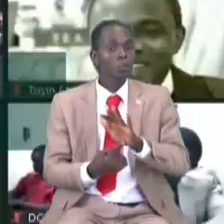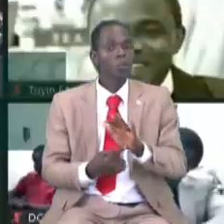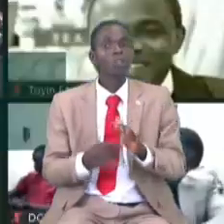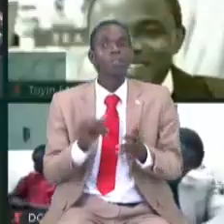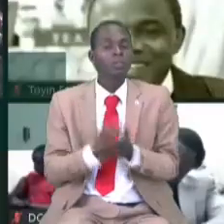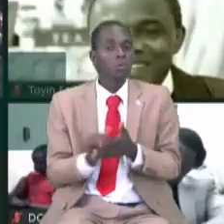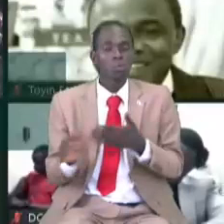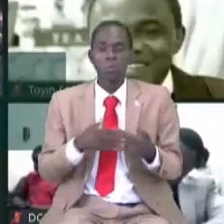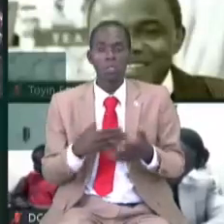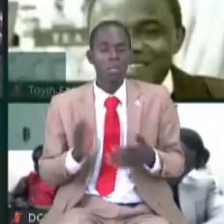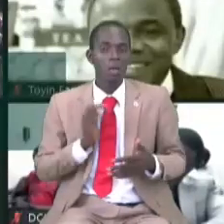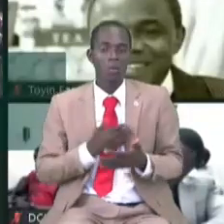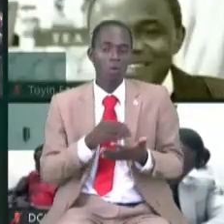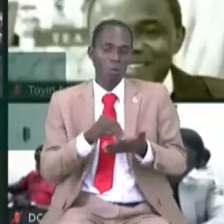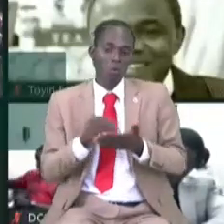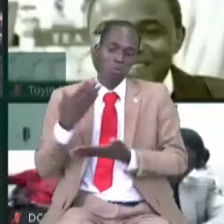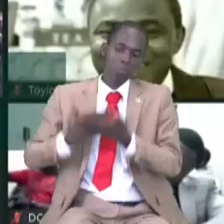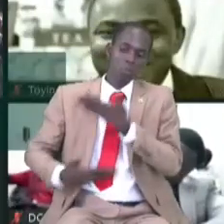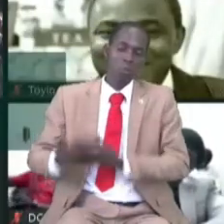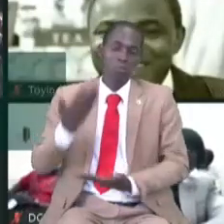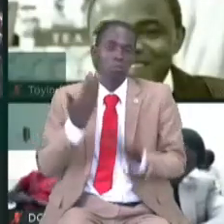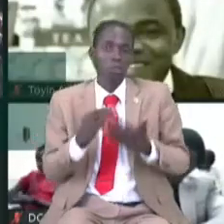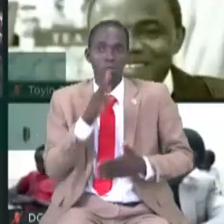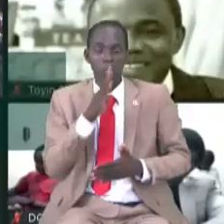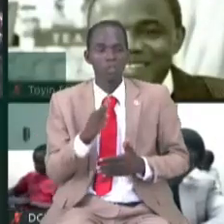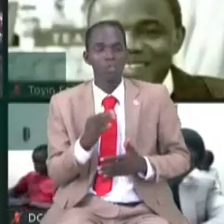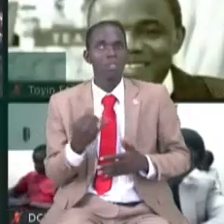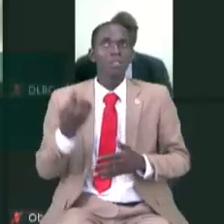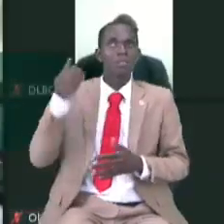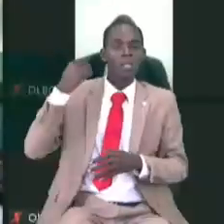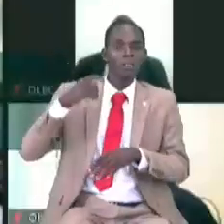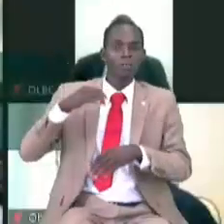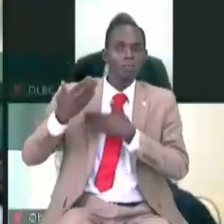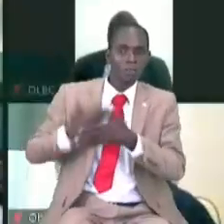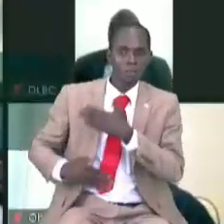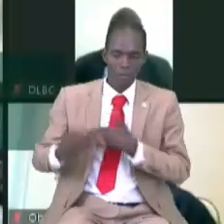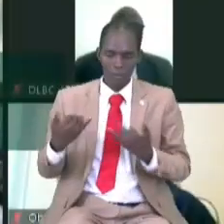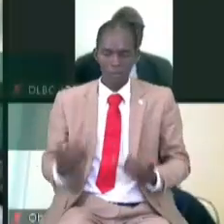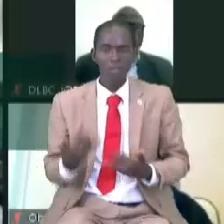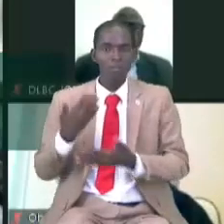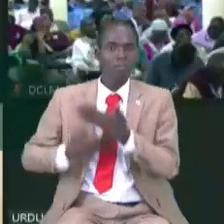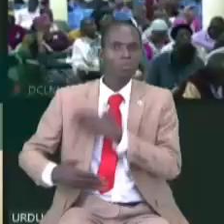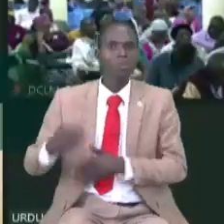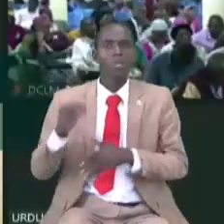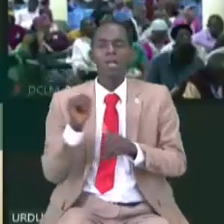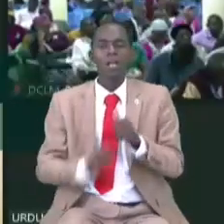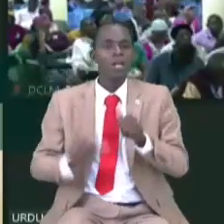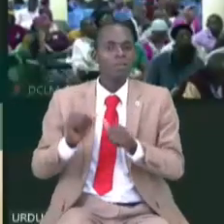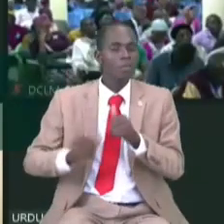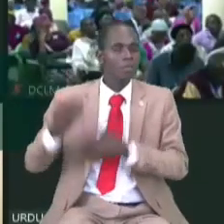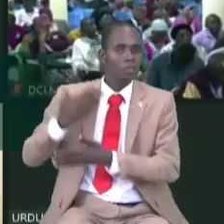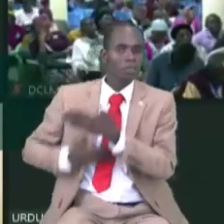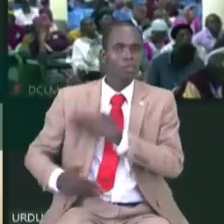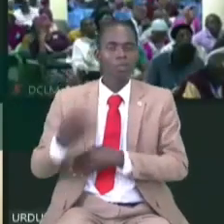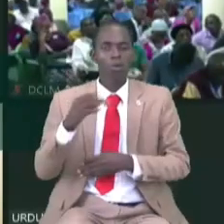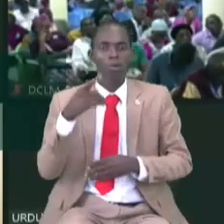generation, any other generation, every generation of the world, there is redemptive mercy that